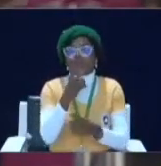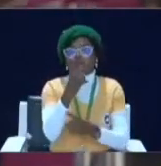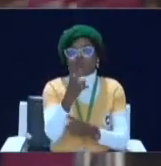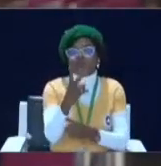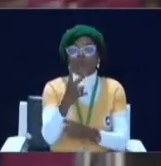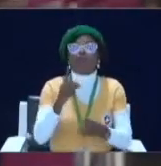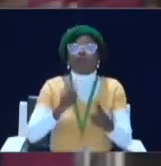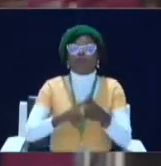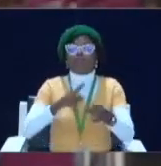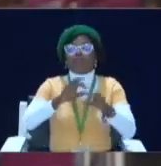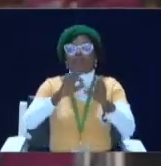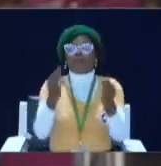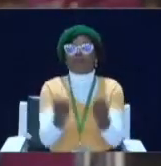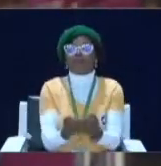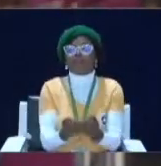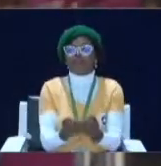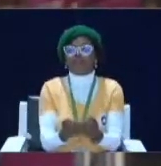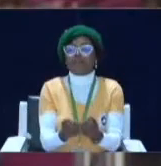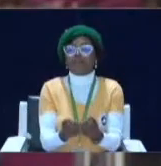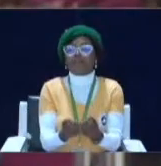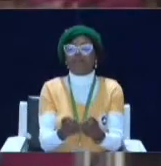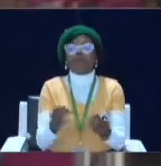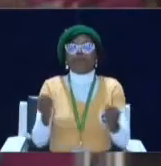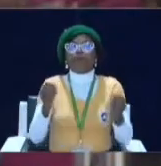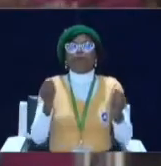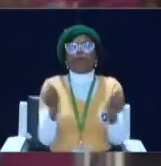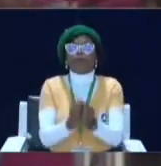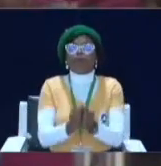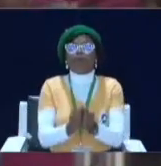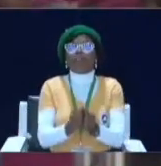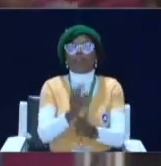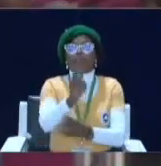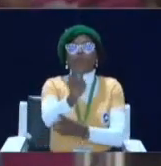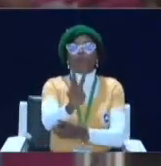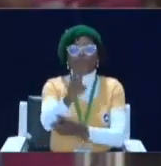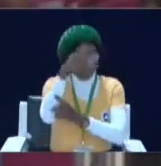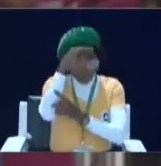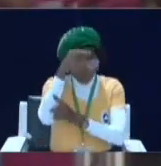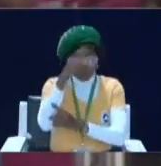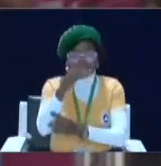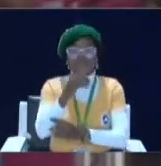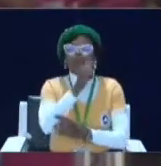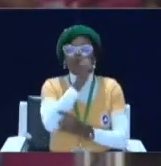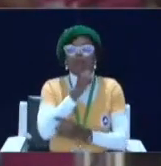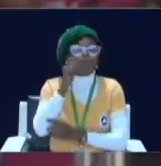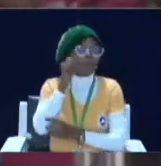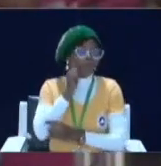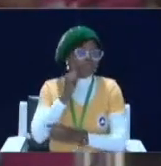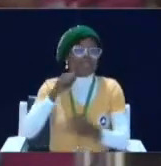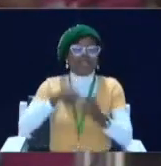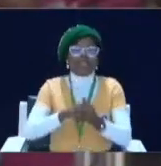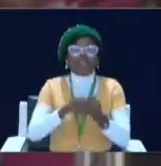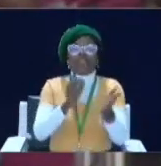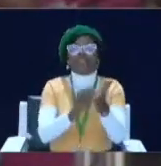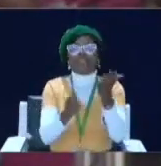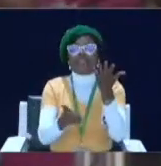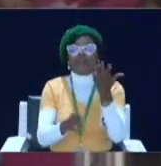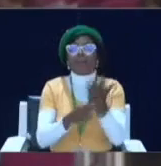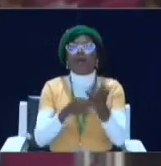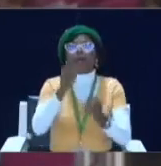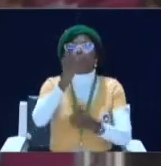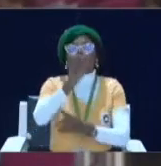The Lord blessed her family with a set of two boys, twins, in December